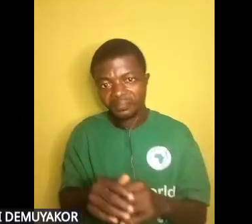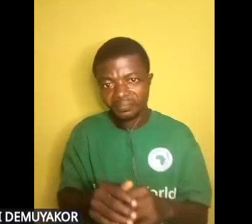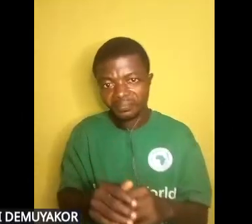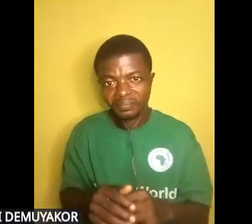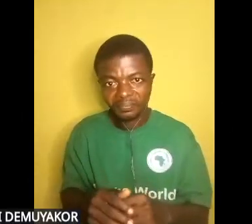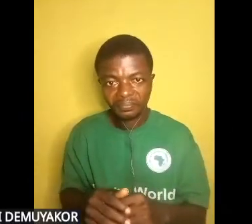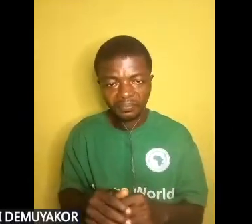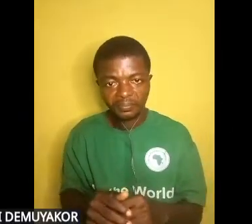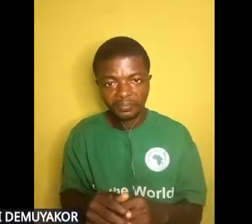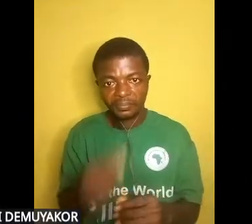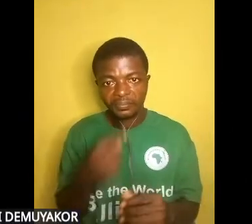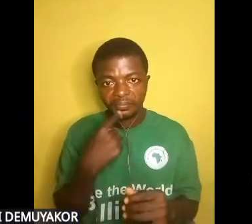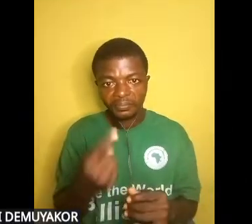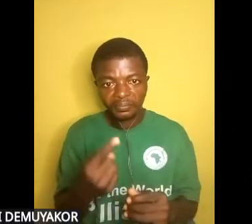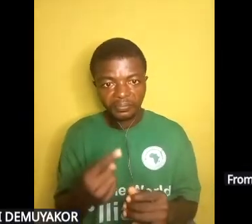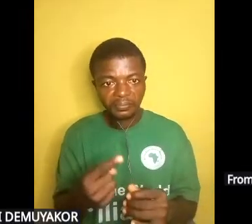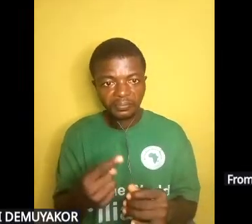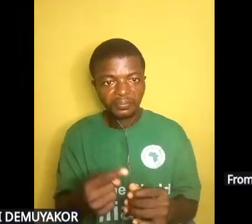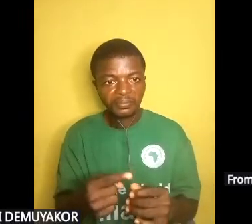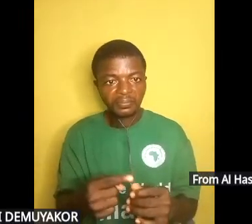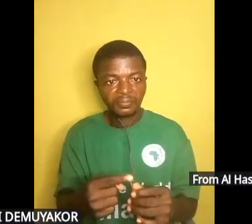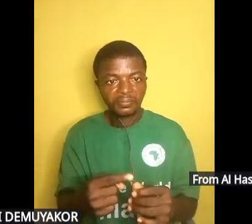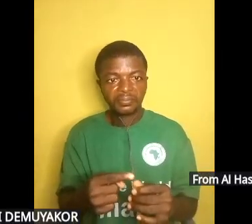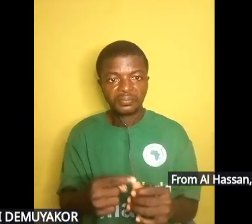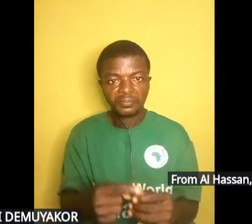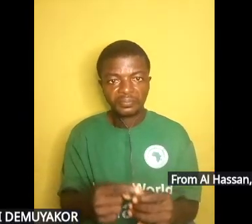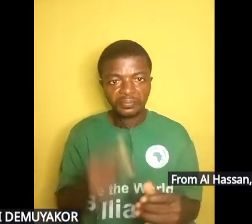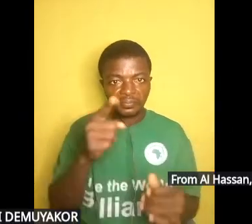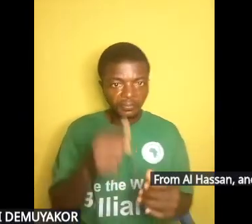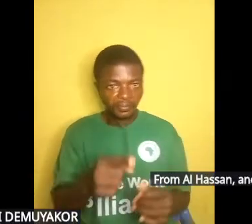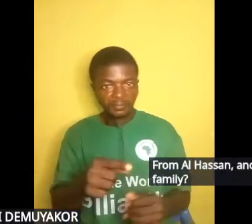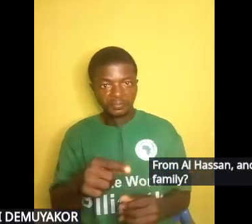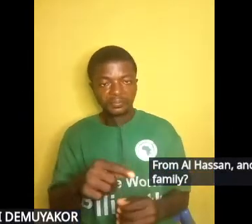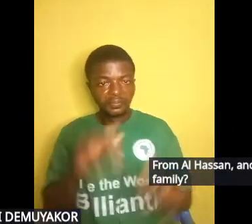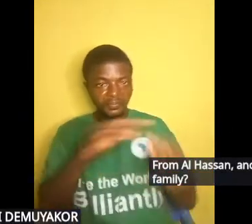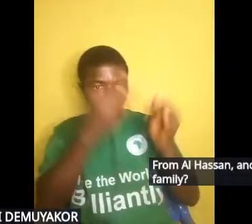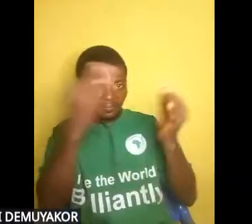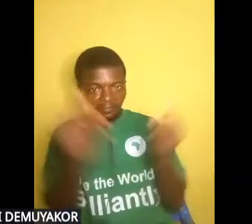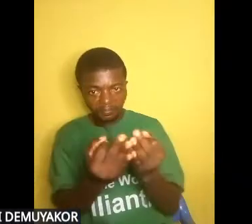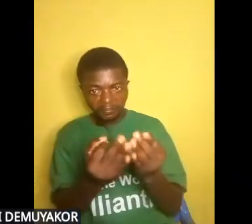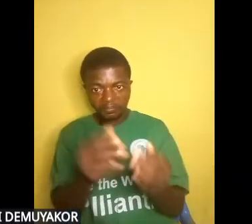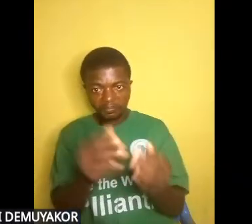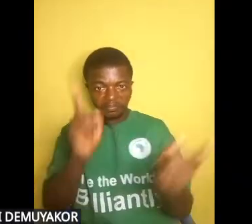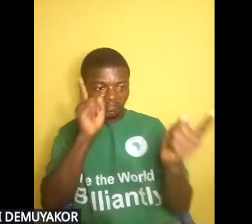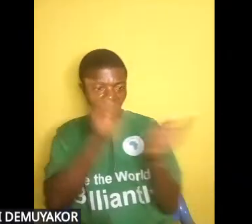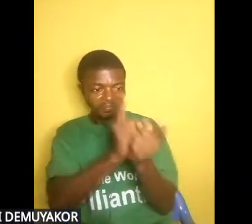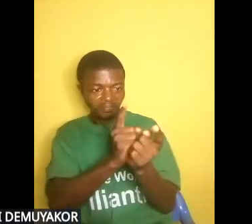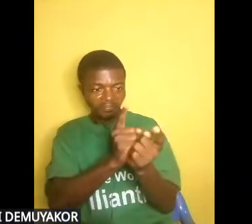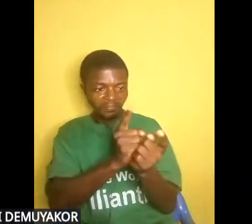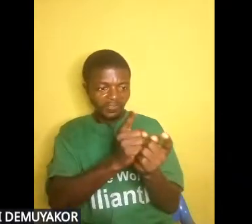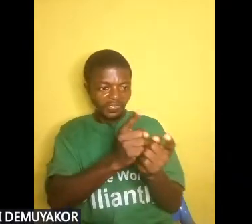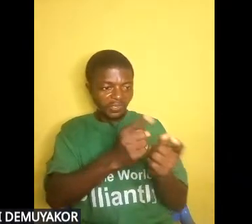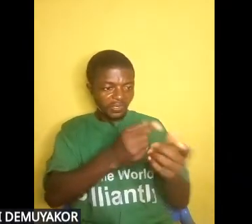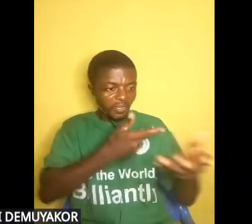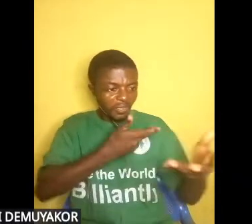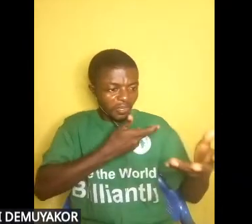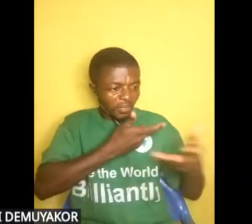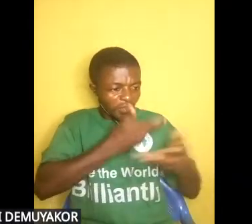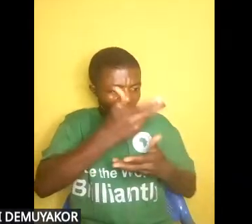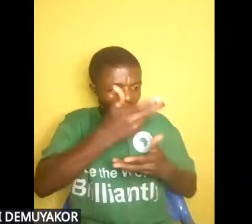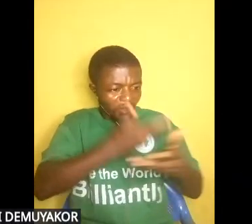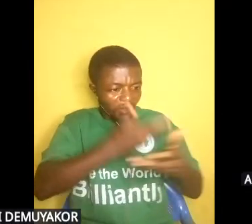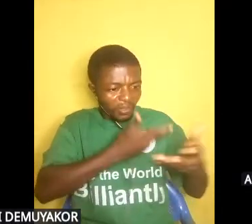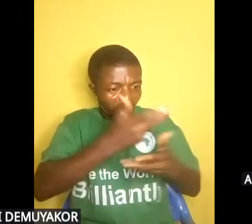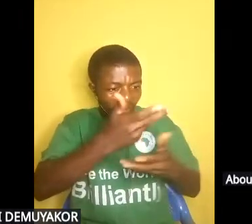says, how do we safely communicate with a child's family about suspected cases of learning